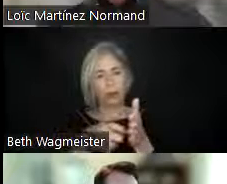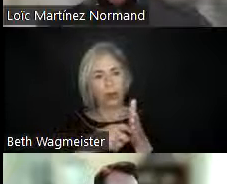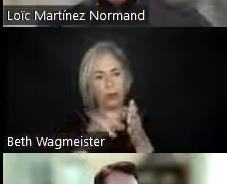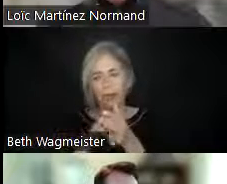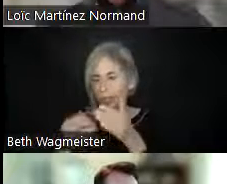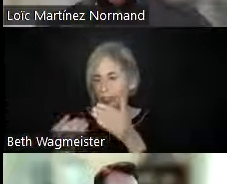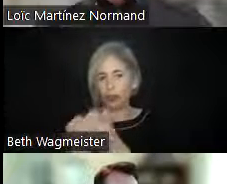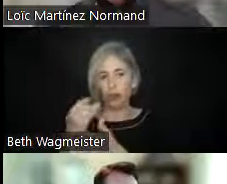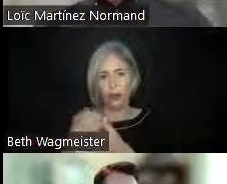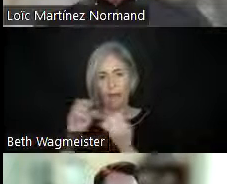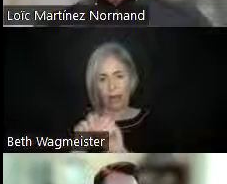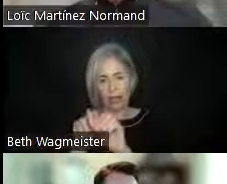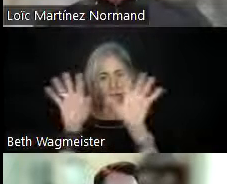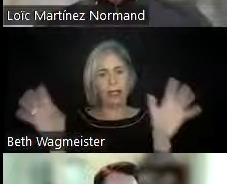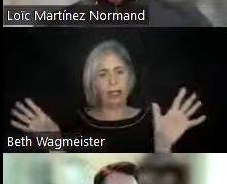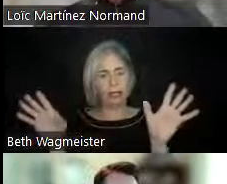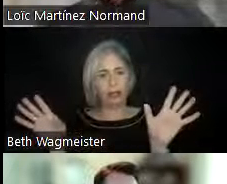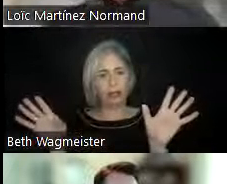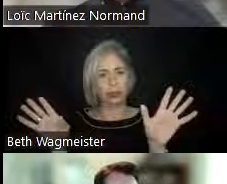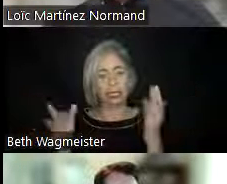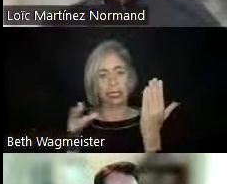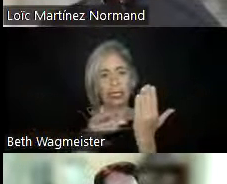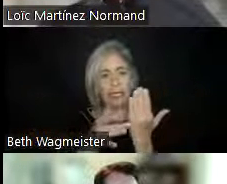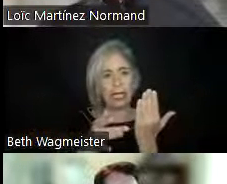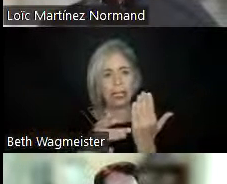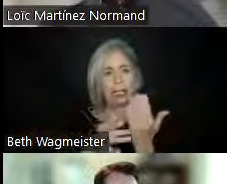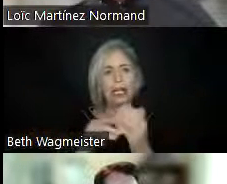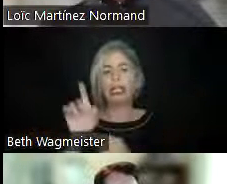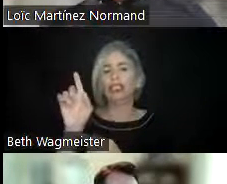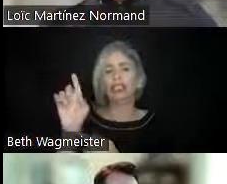have that clarification. The technical specifications